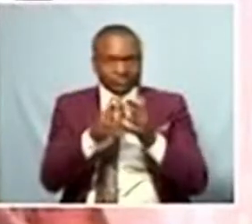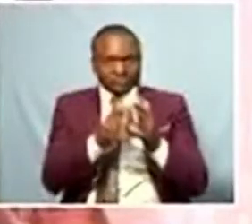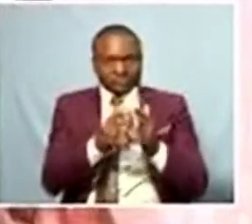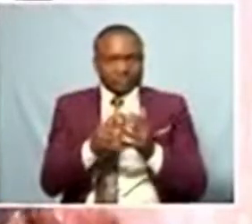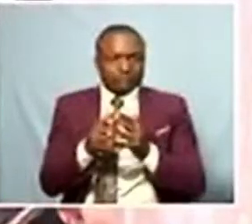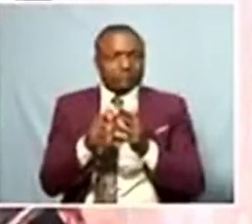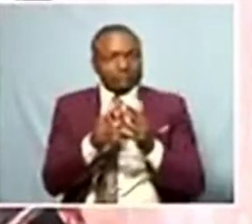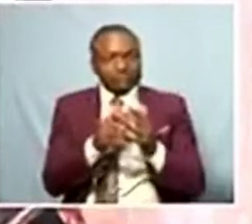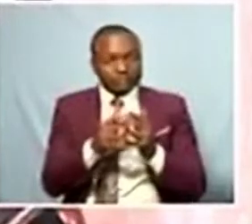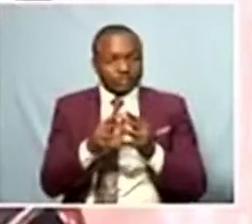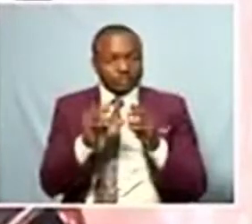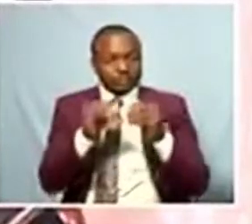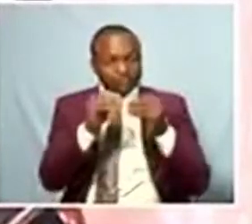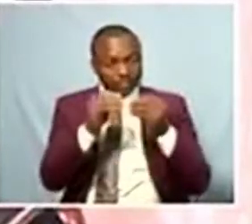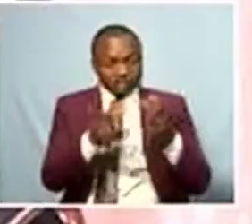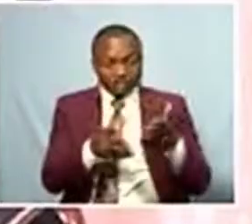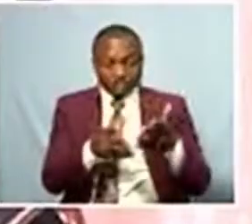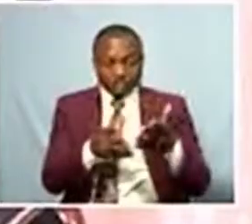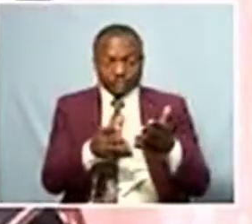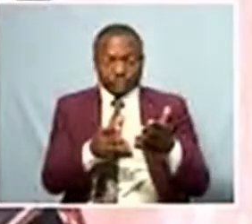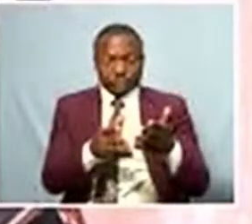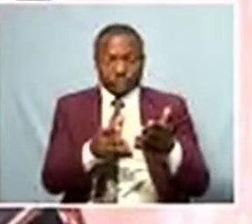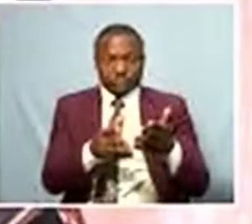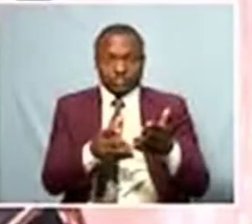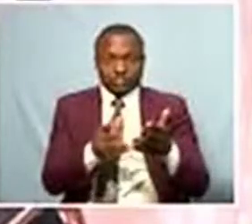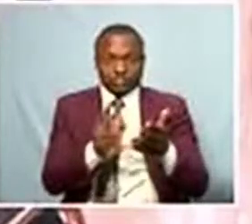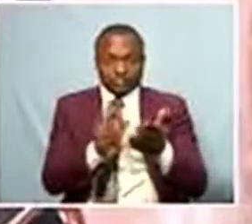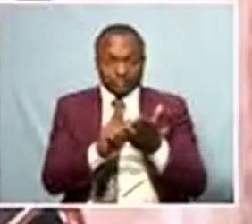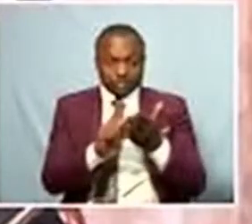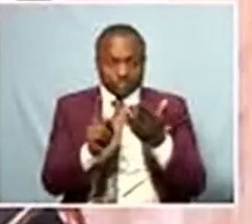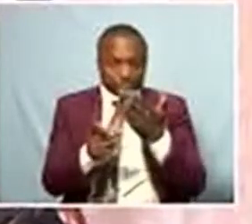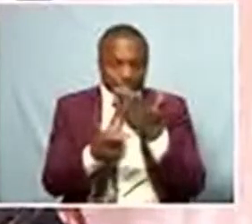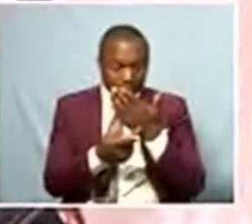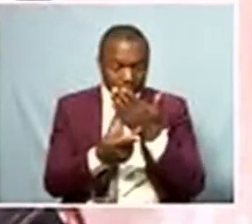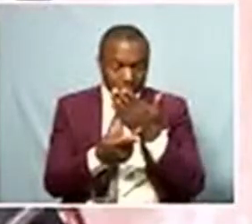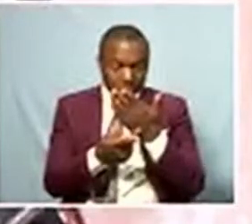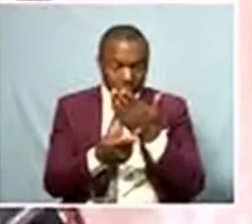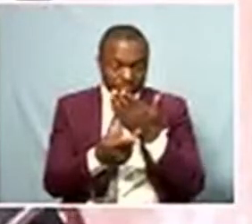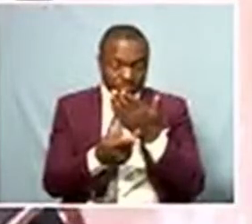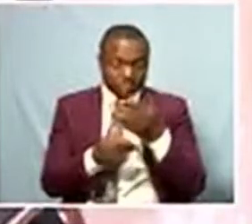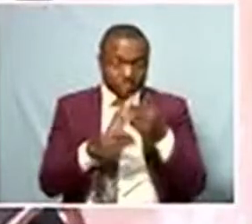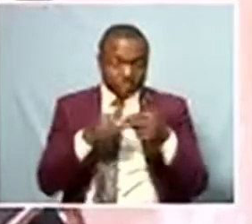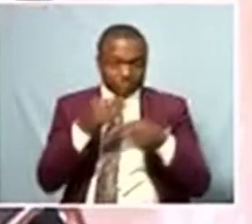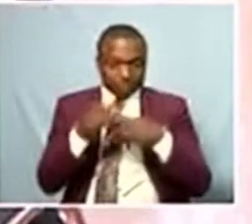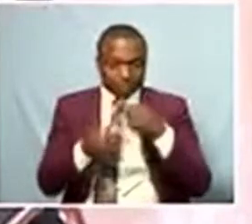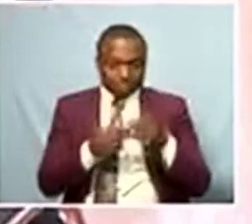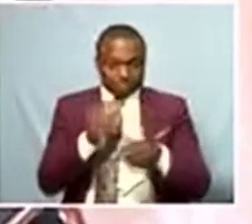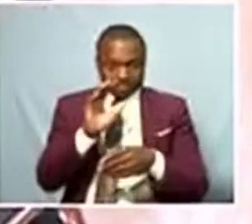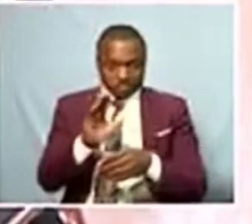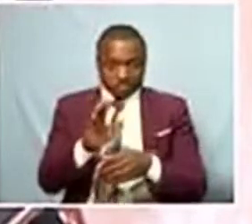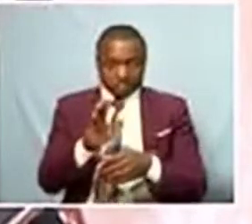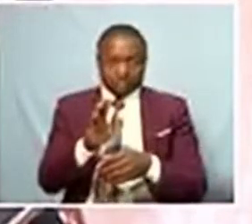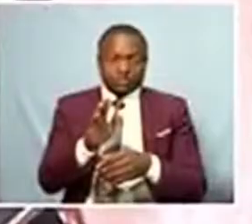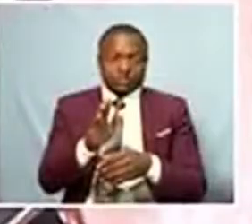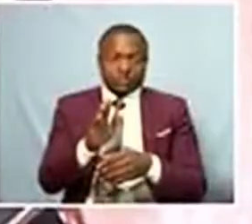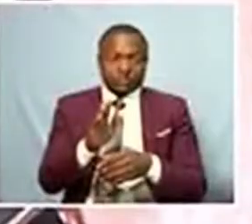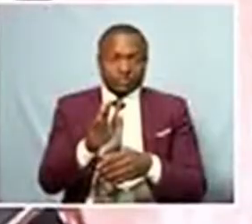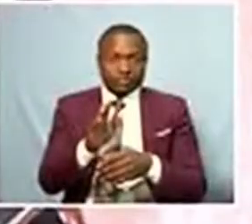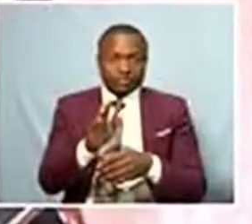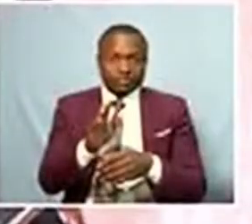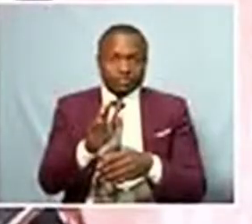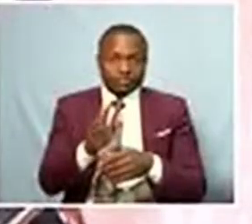recently issued what they call a pilot program, which means that there's a bond connected